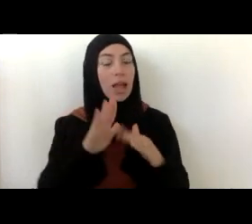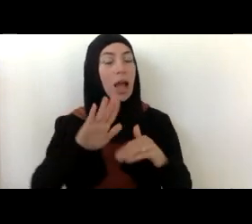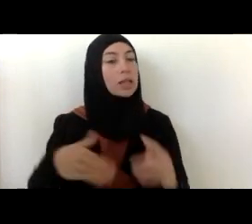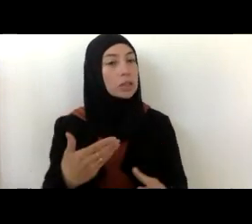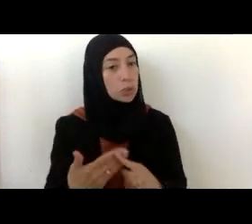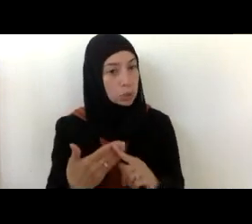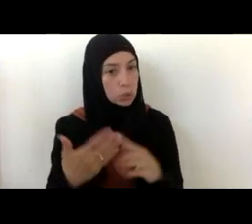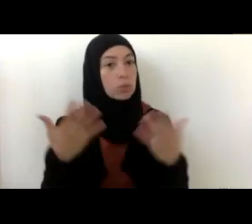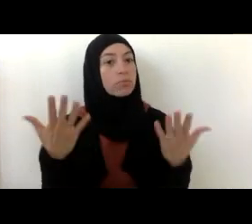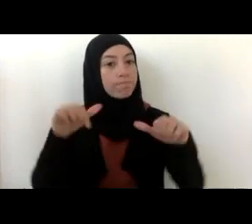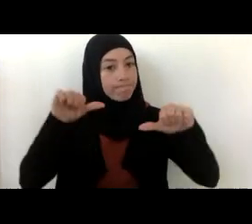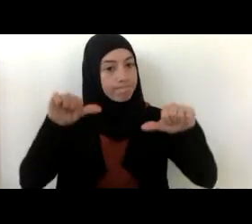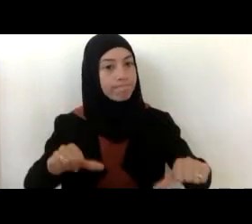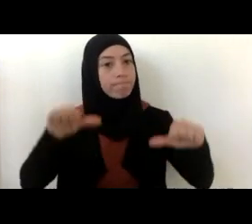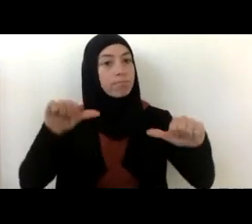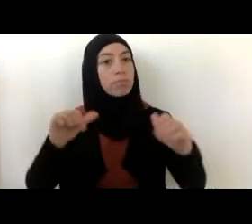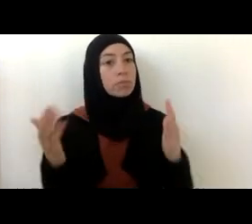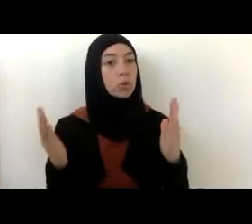are shortlisted.